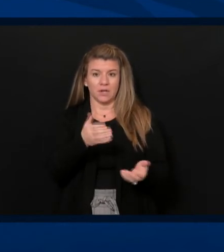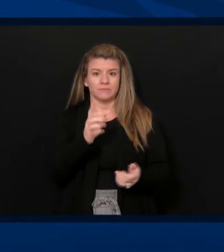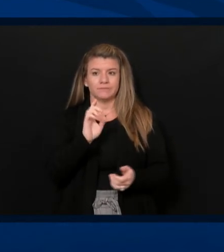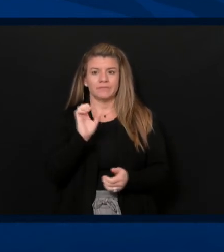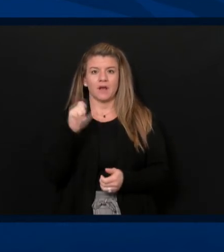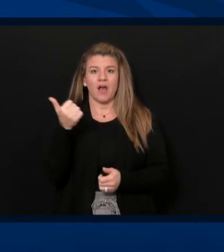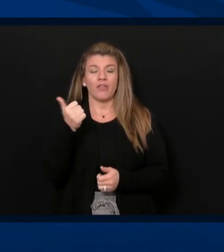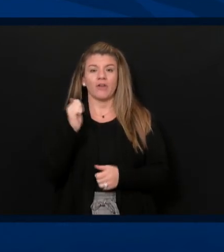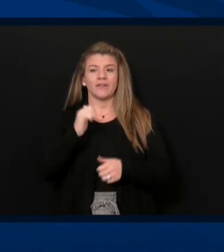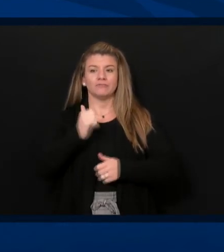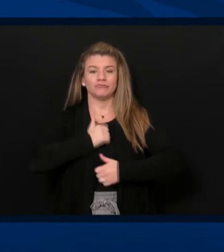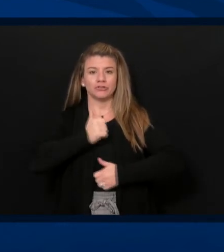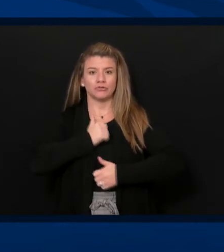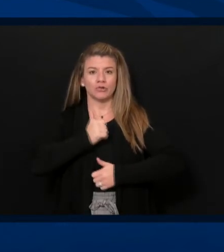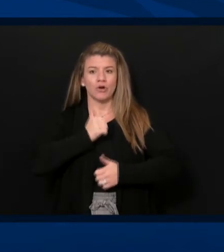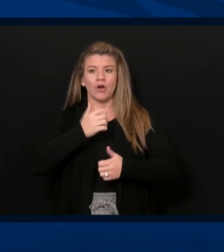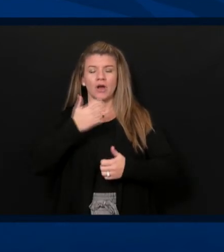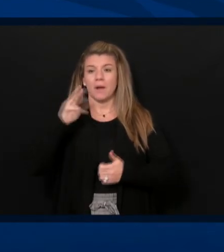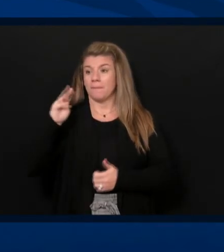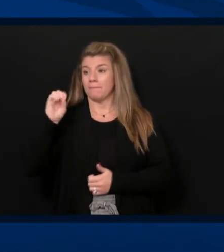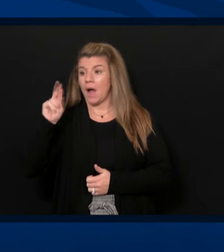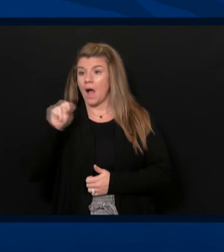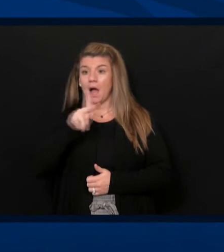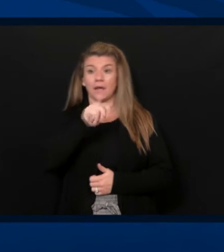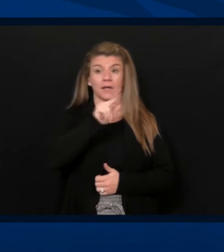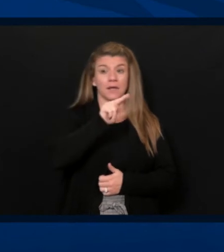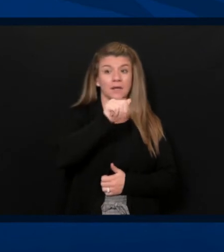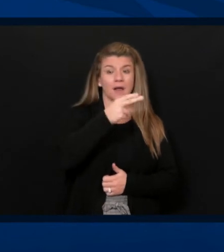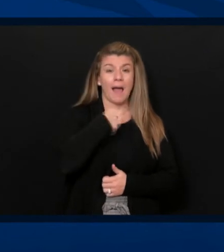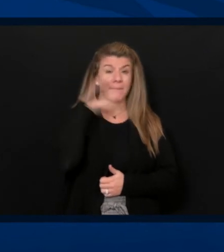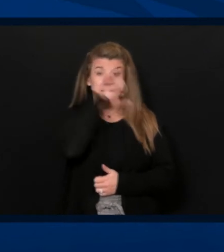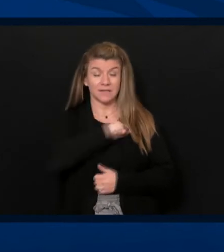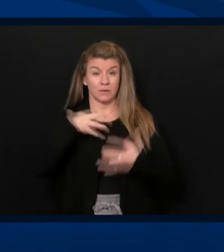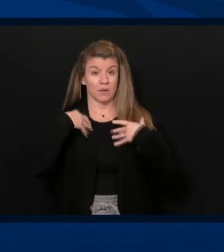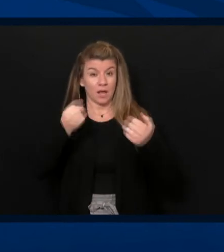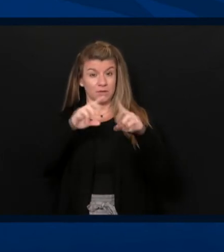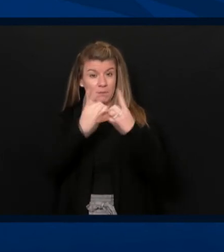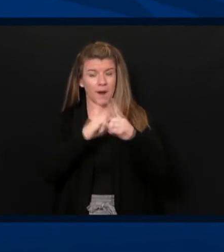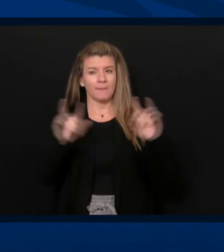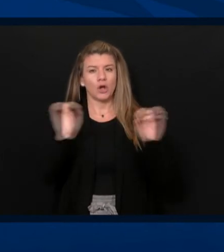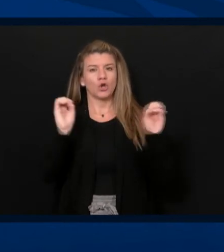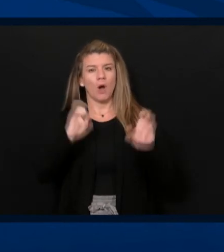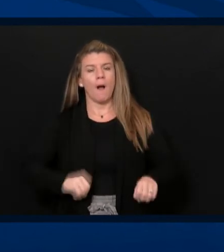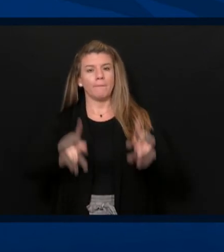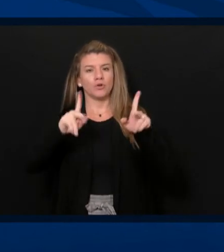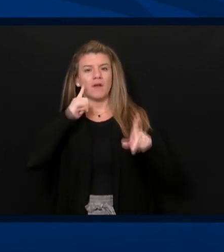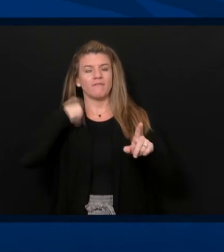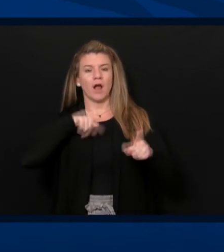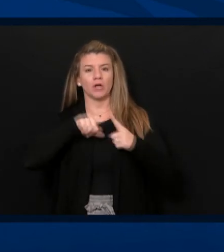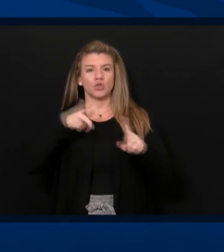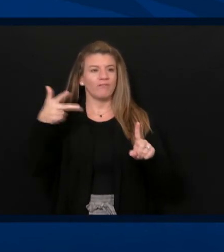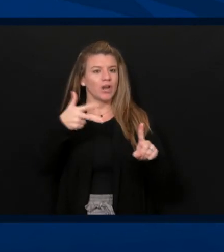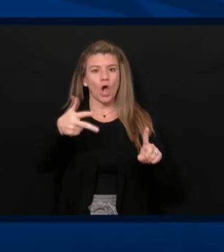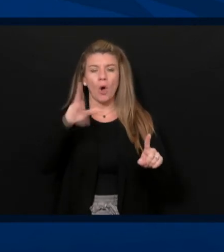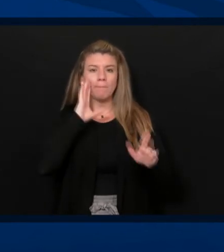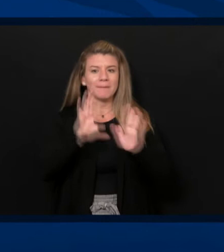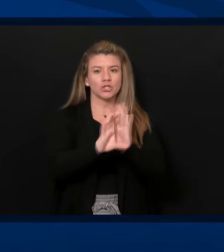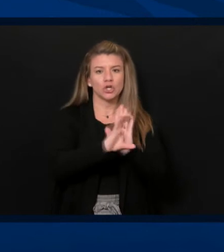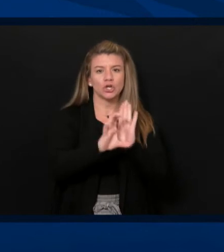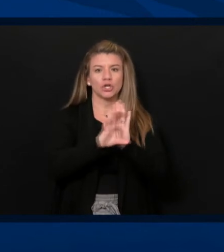generally Kanawha and Monongalia. I'm guessing the health departments receive those, but there's been no opportunity for us to take any video, any pictures